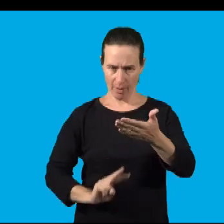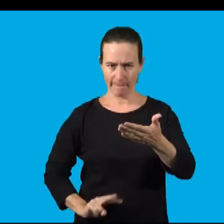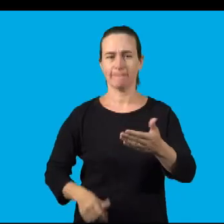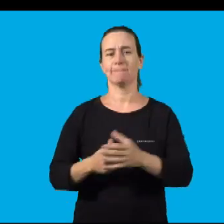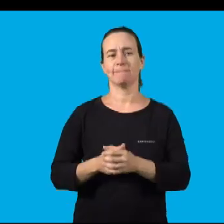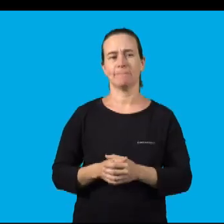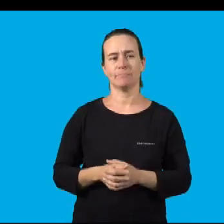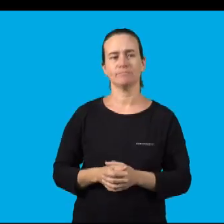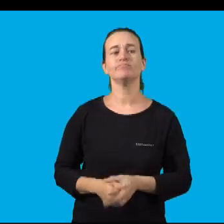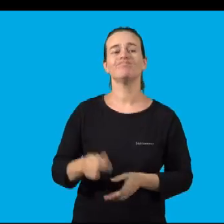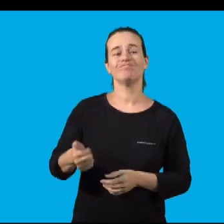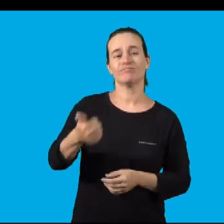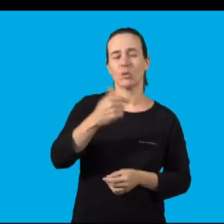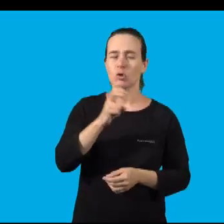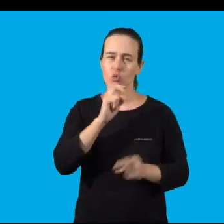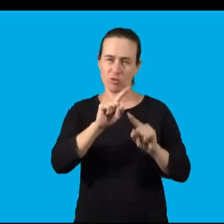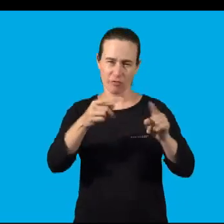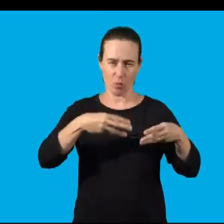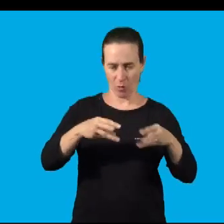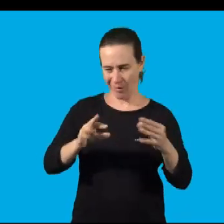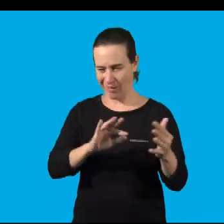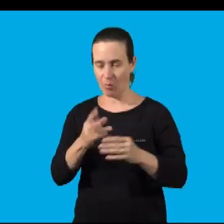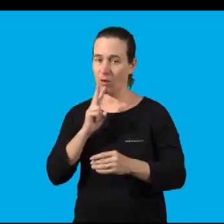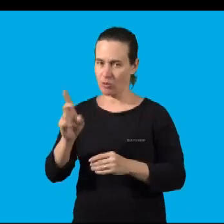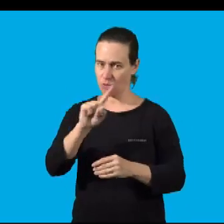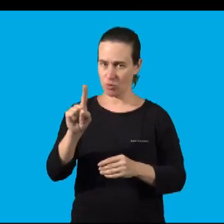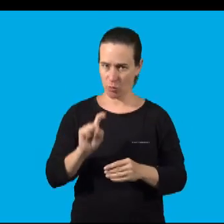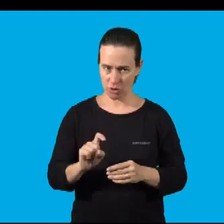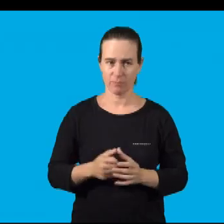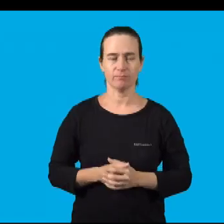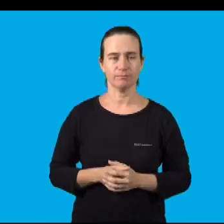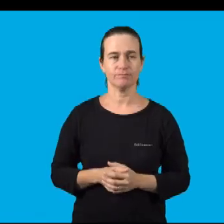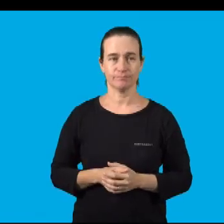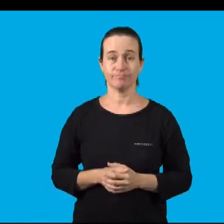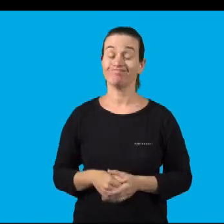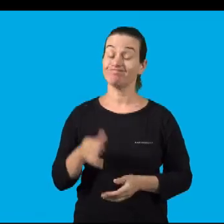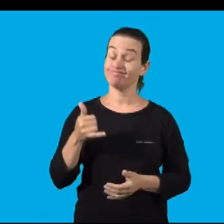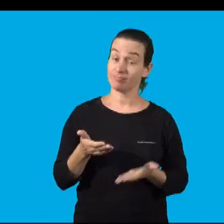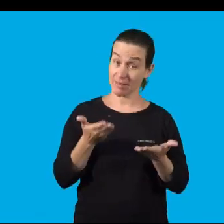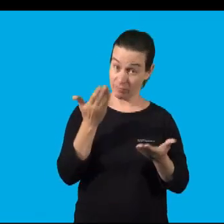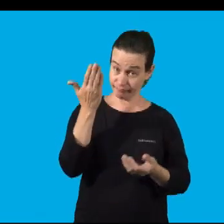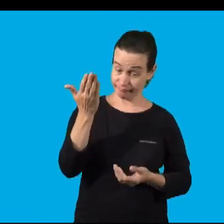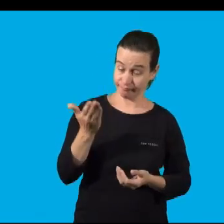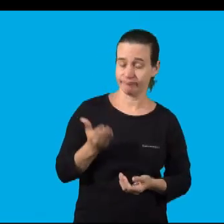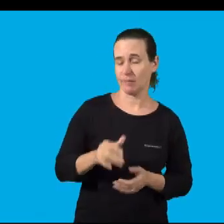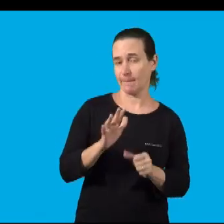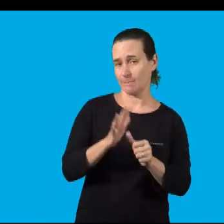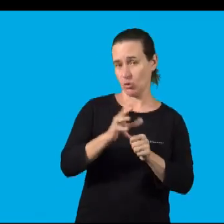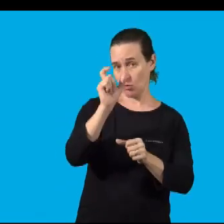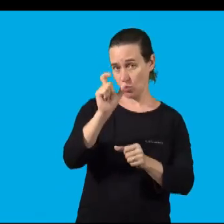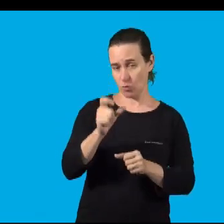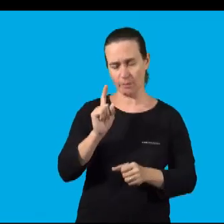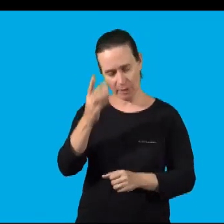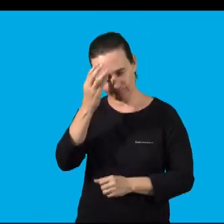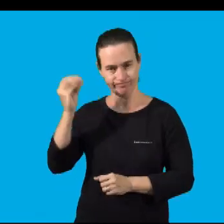to literature questions, and applying techniques to answer these questions. Here are some of the keywords that